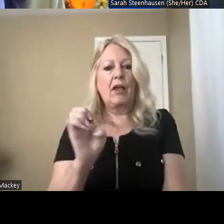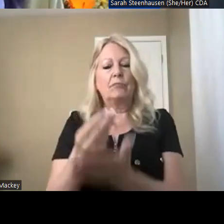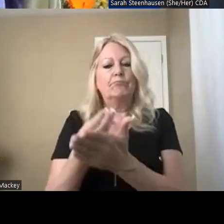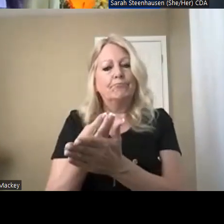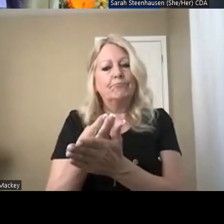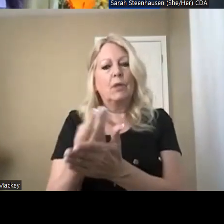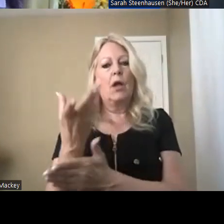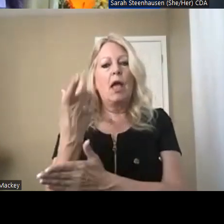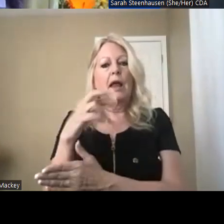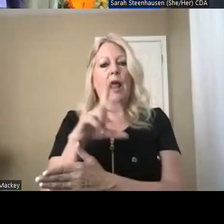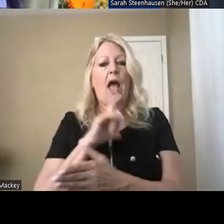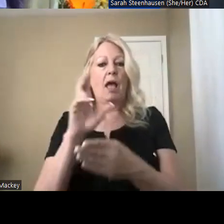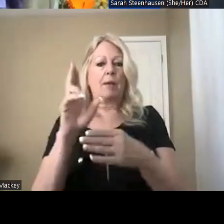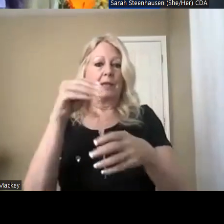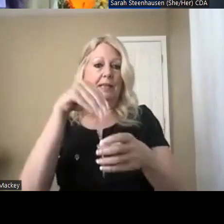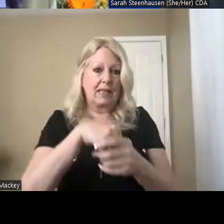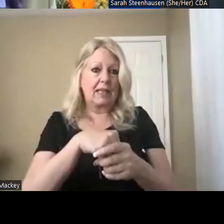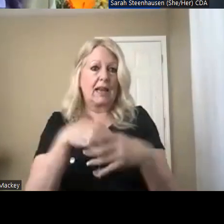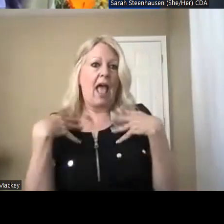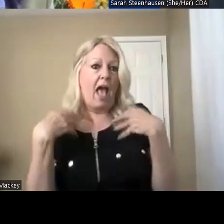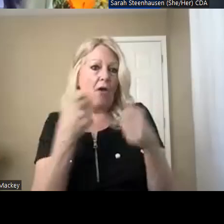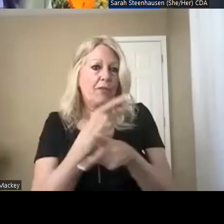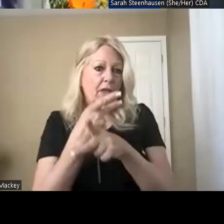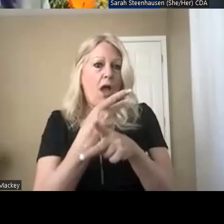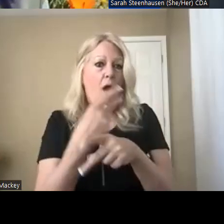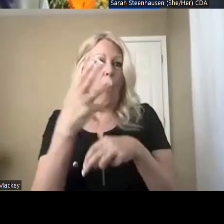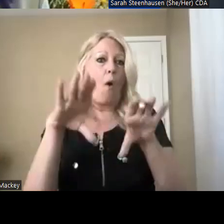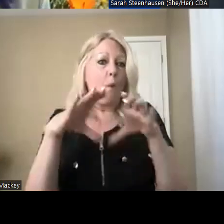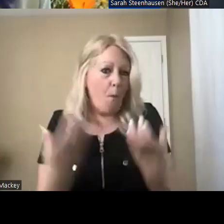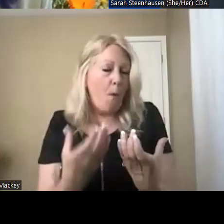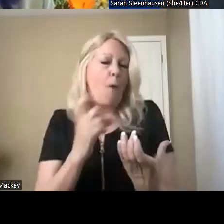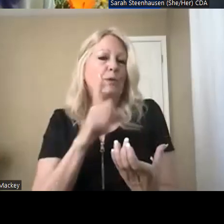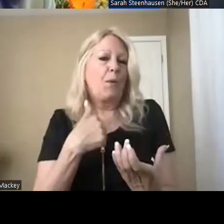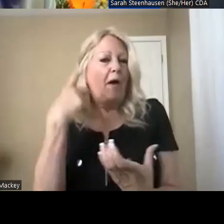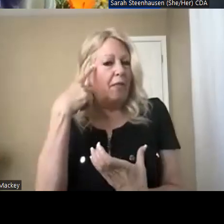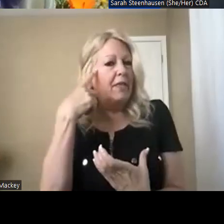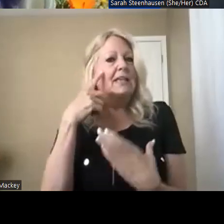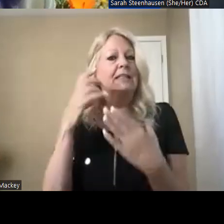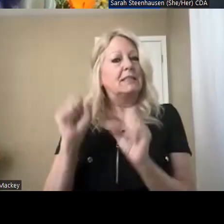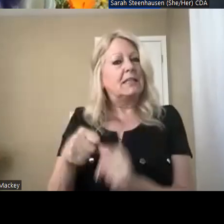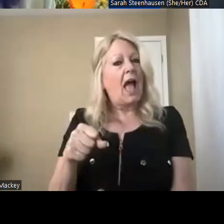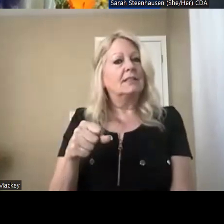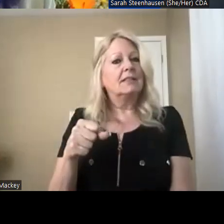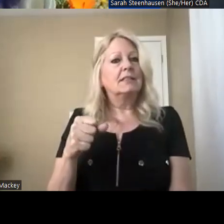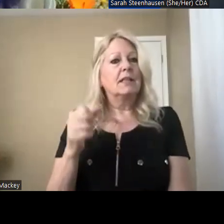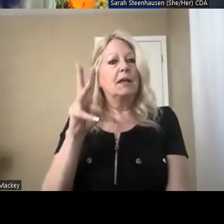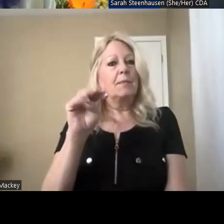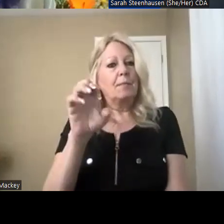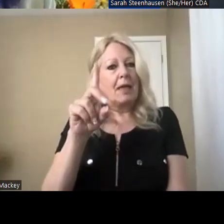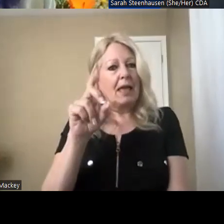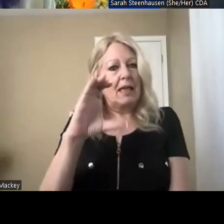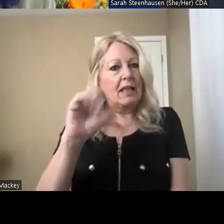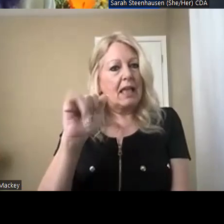in the healthcare world, so I think that way, are delivered by Medicare Advantage or